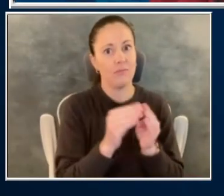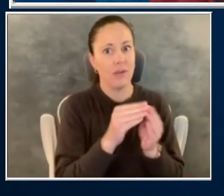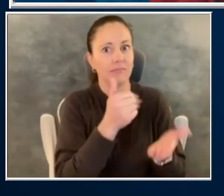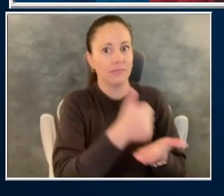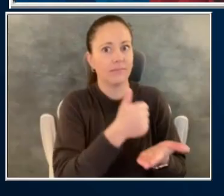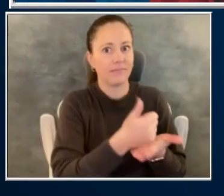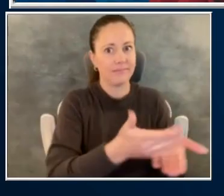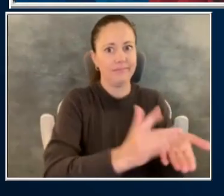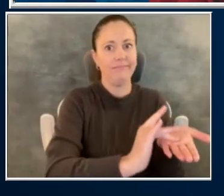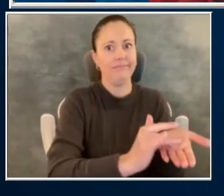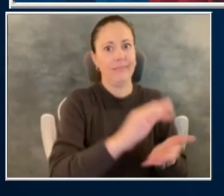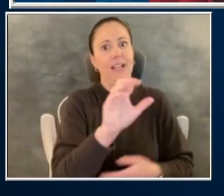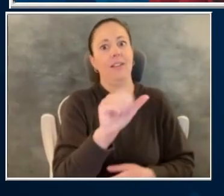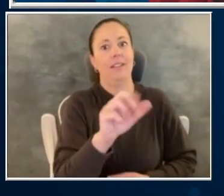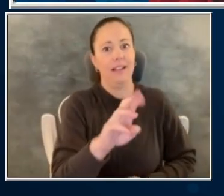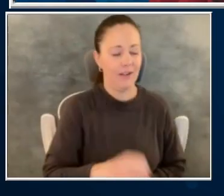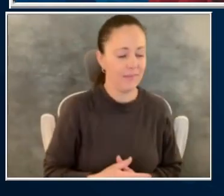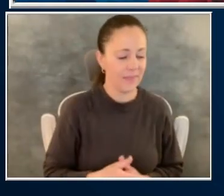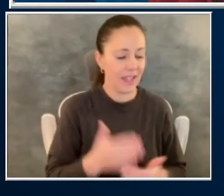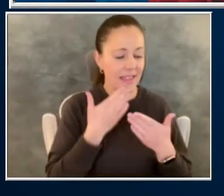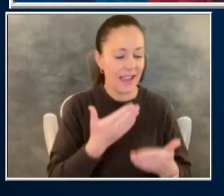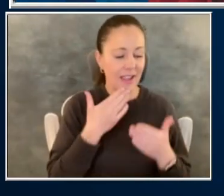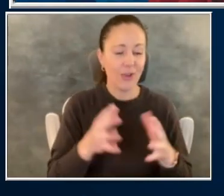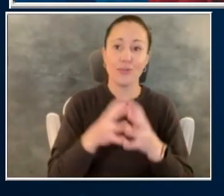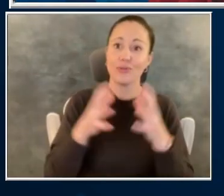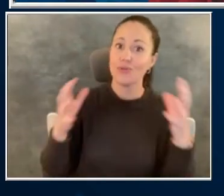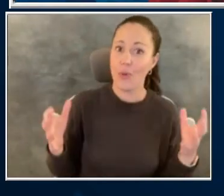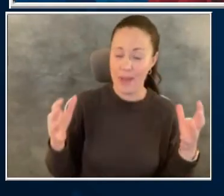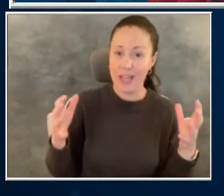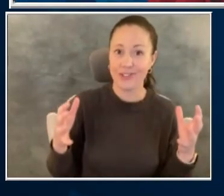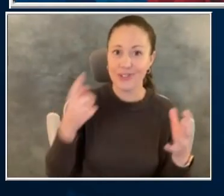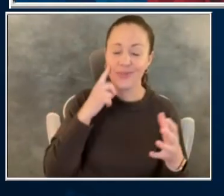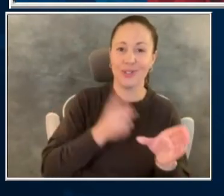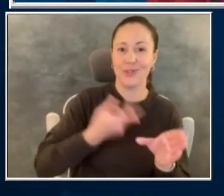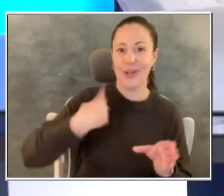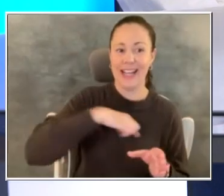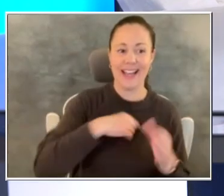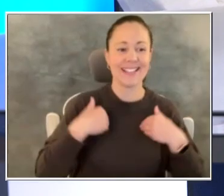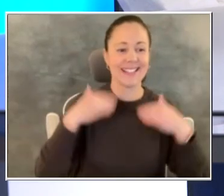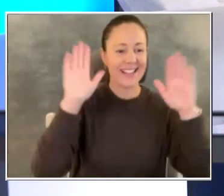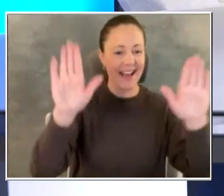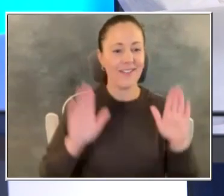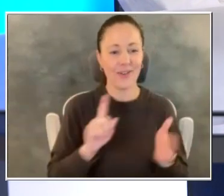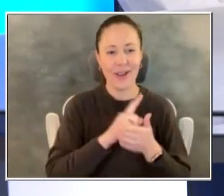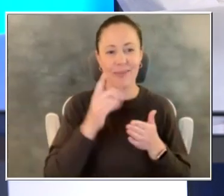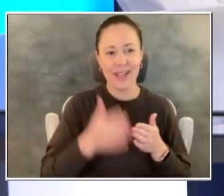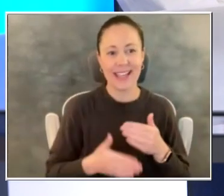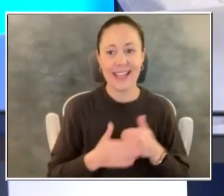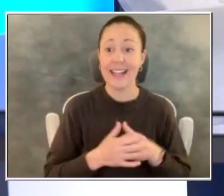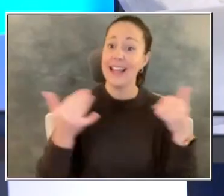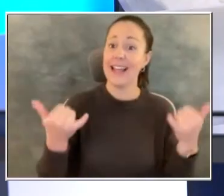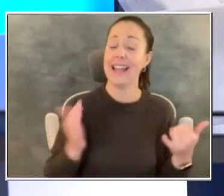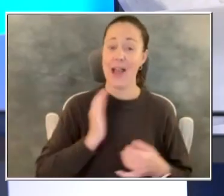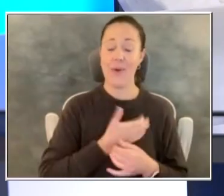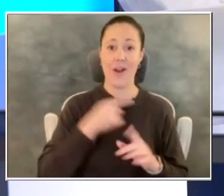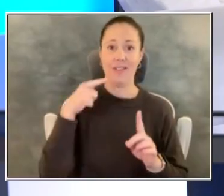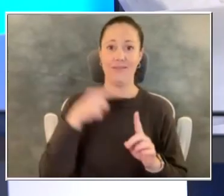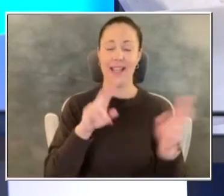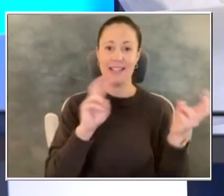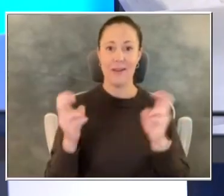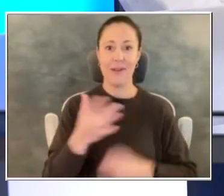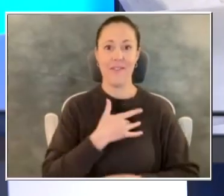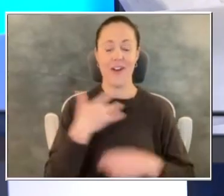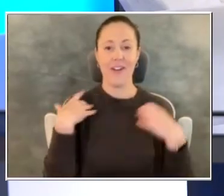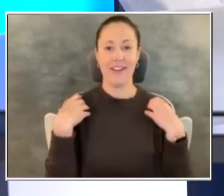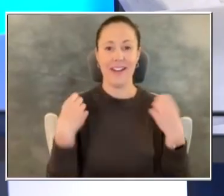really appreciate your expertise in joining us. Thanks. Have a great weekend. And now to our main topic of heart health. Joining us are